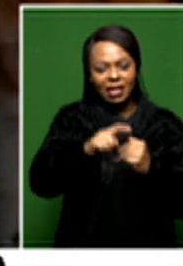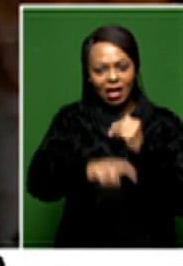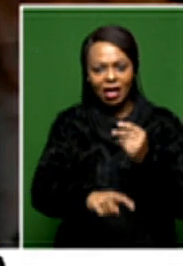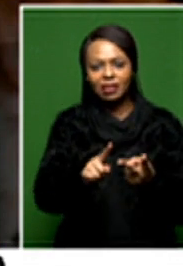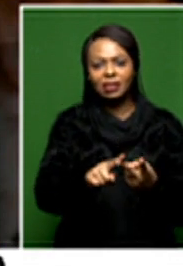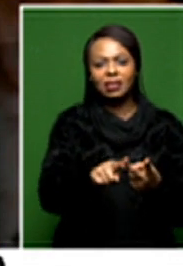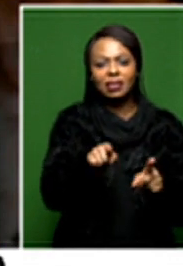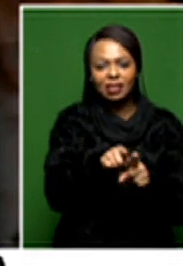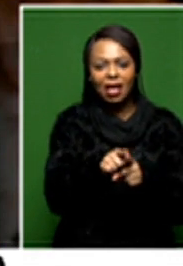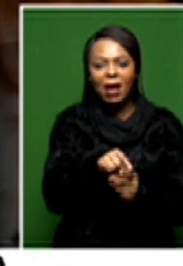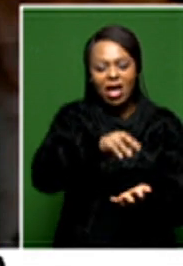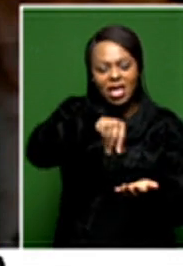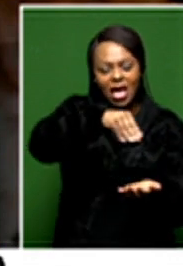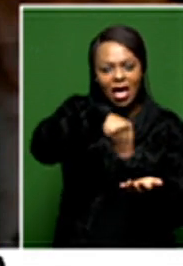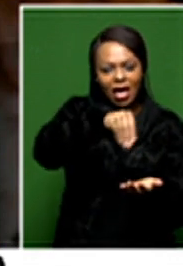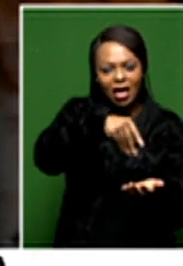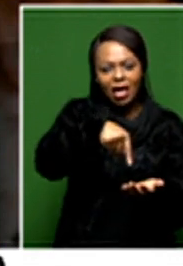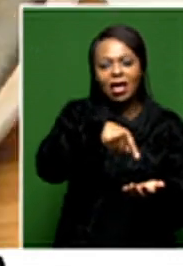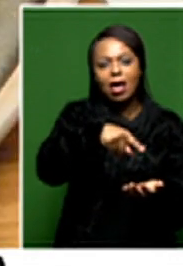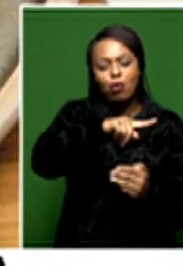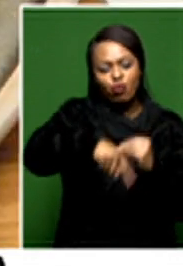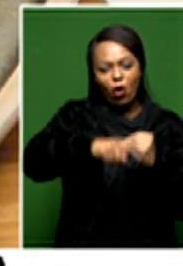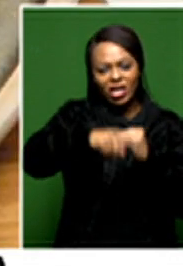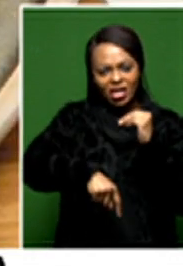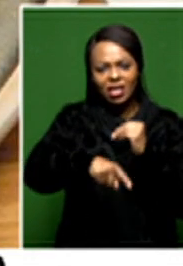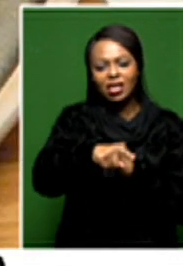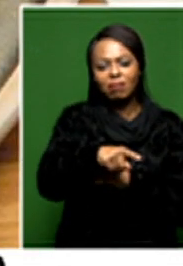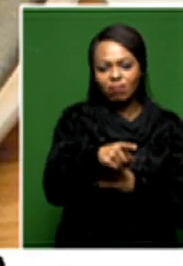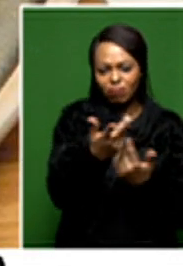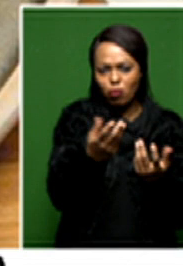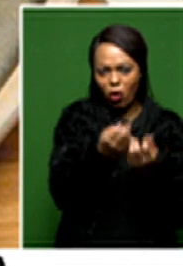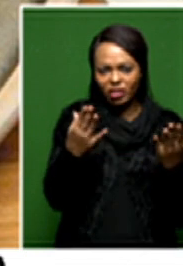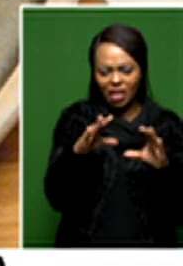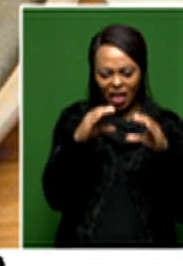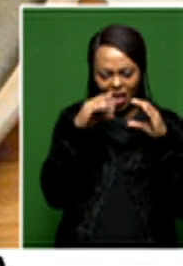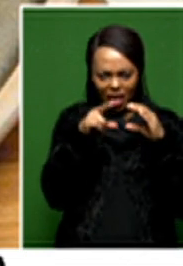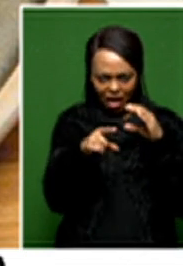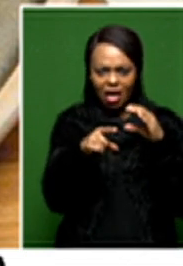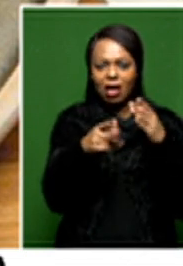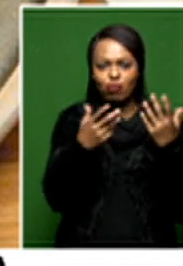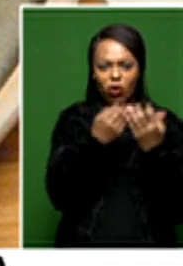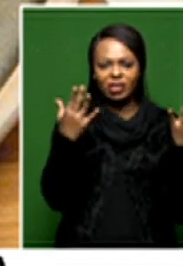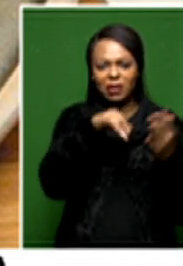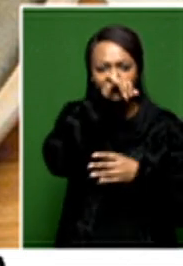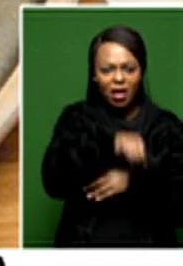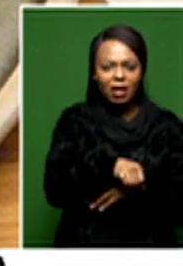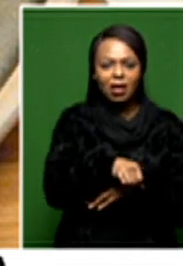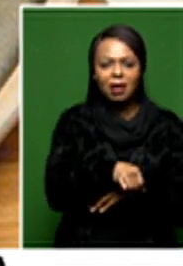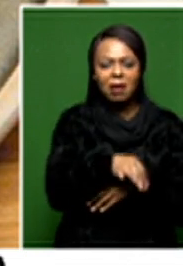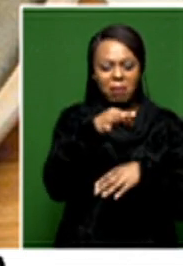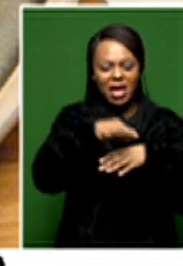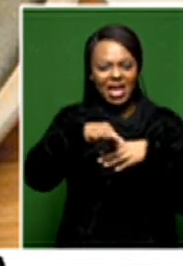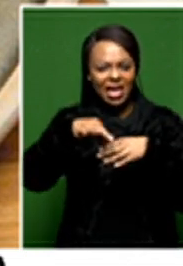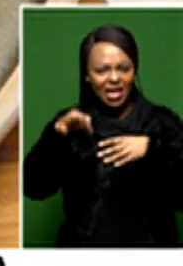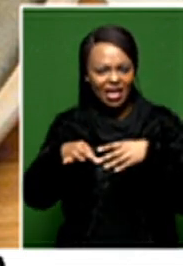you've got wonderful curry potjies. Of course, it's currently very cold everywhere in South Africa, so I think the baked bean